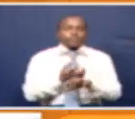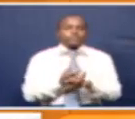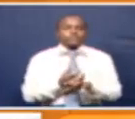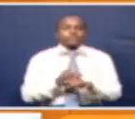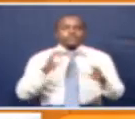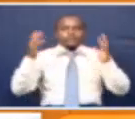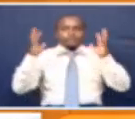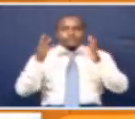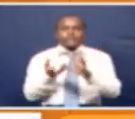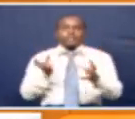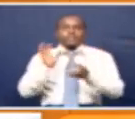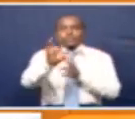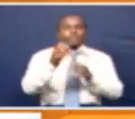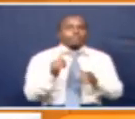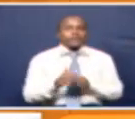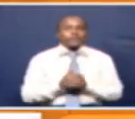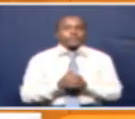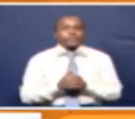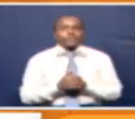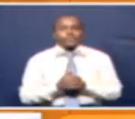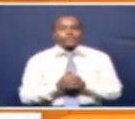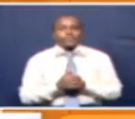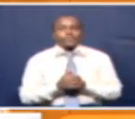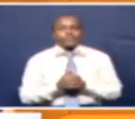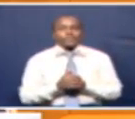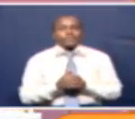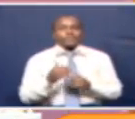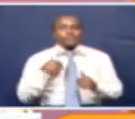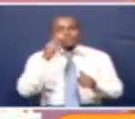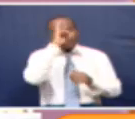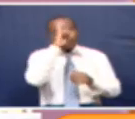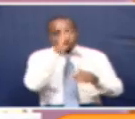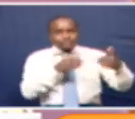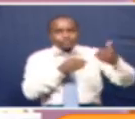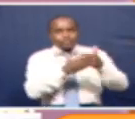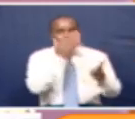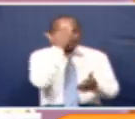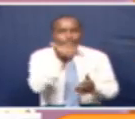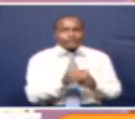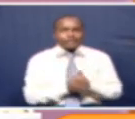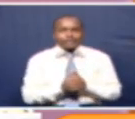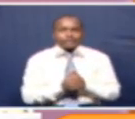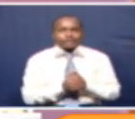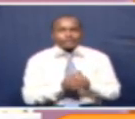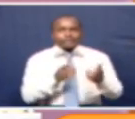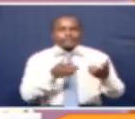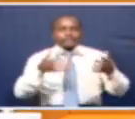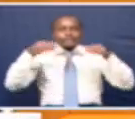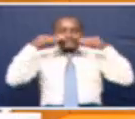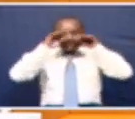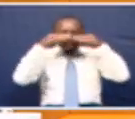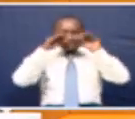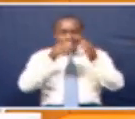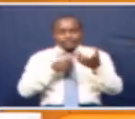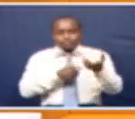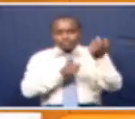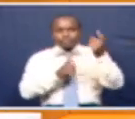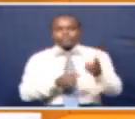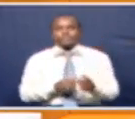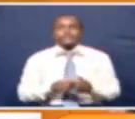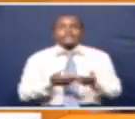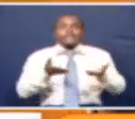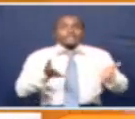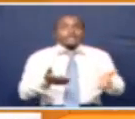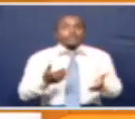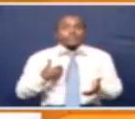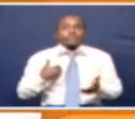stone, why do you have police officers blocking our way? Yeah. Throwing tear gas at us, shooting us. Right now we